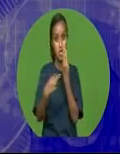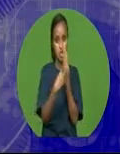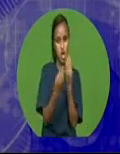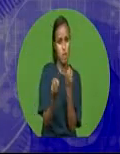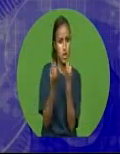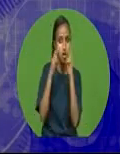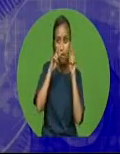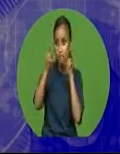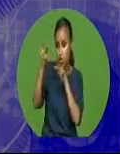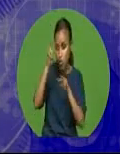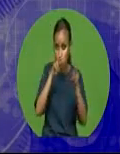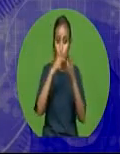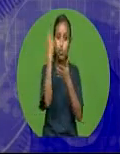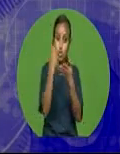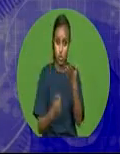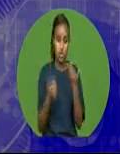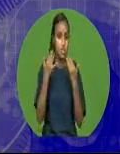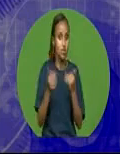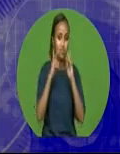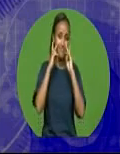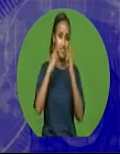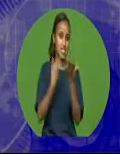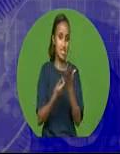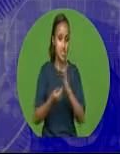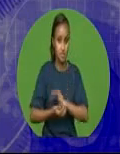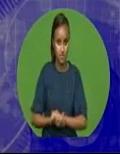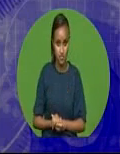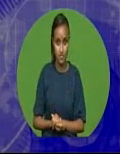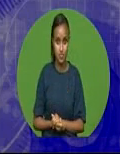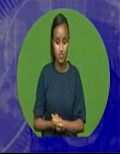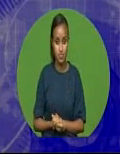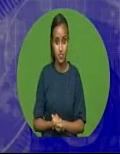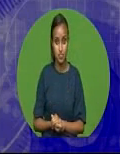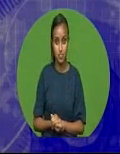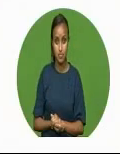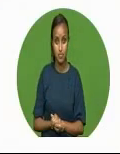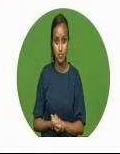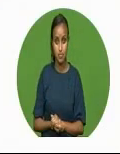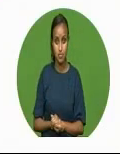the two-dimensional multi-view drawings. Let's see that now.